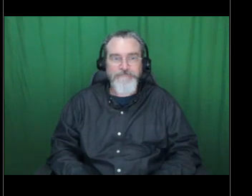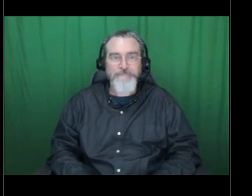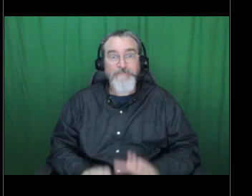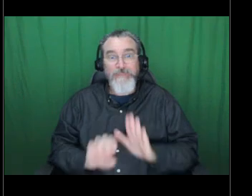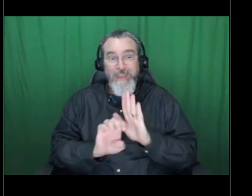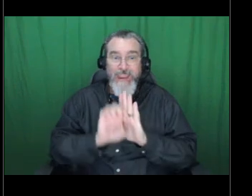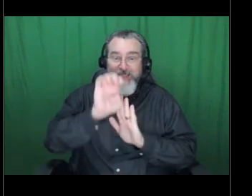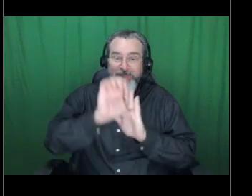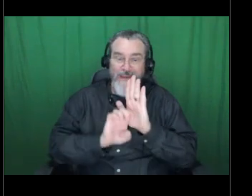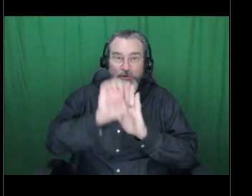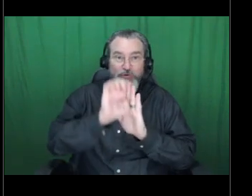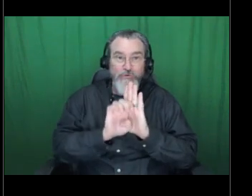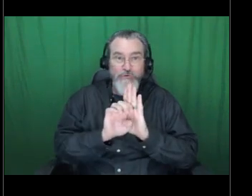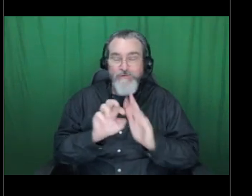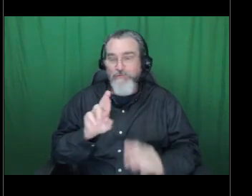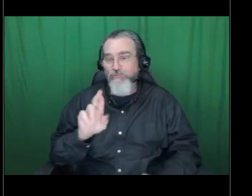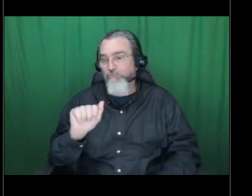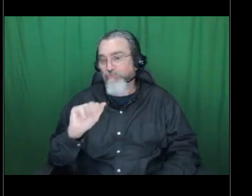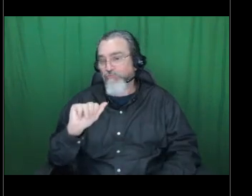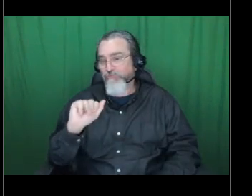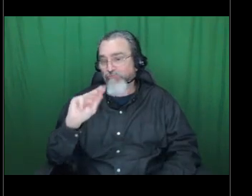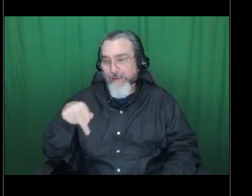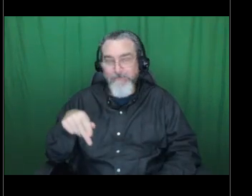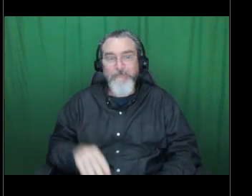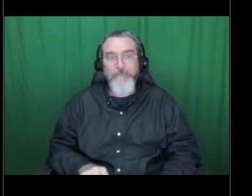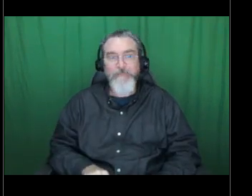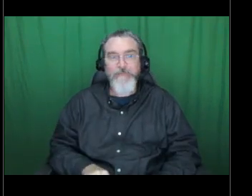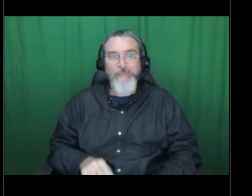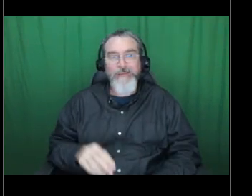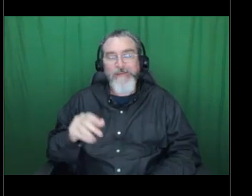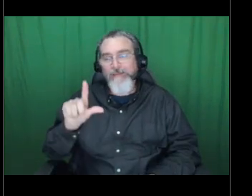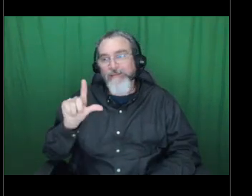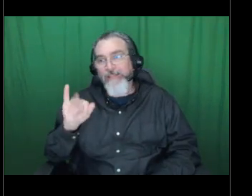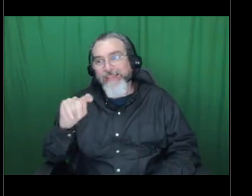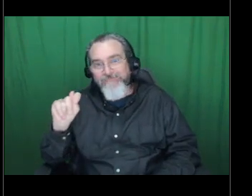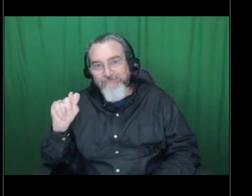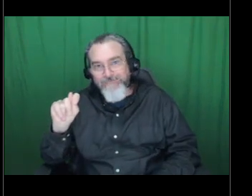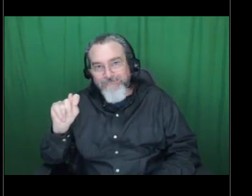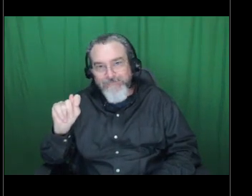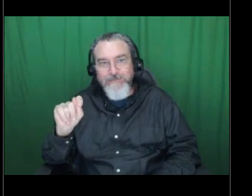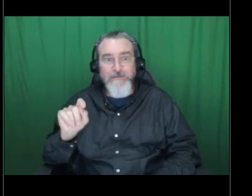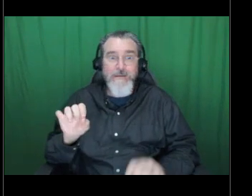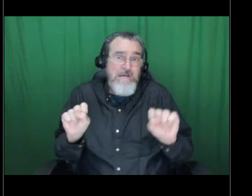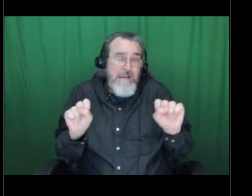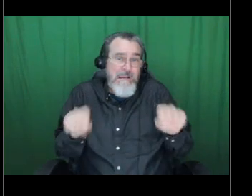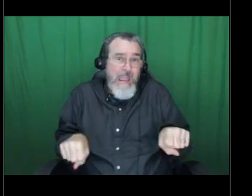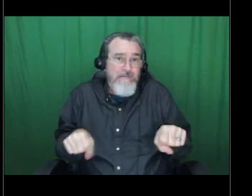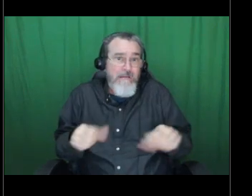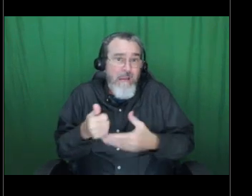Elevators, ramps, and mechanical lifts can be part of an accessible route.